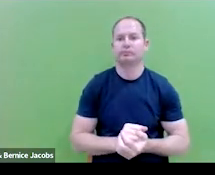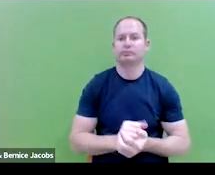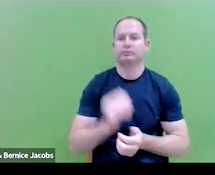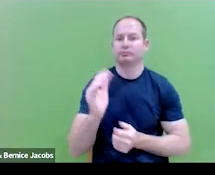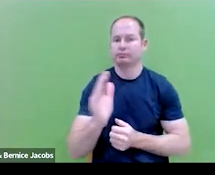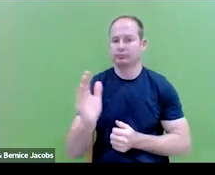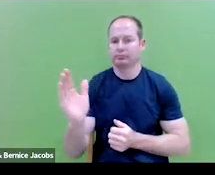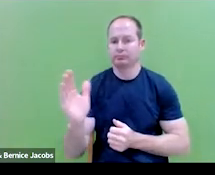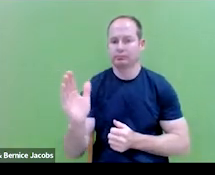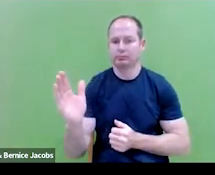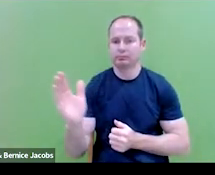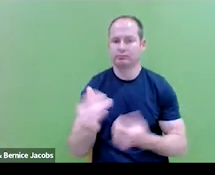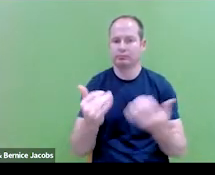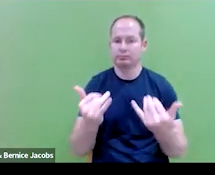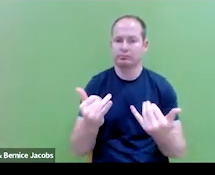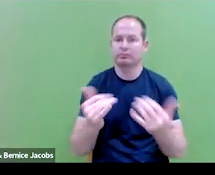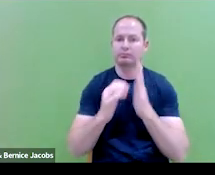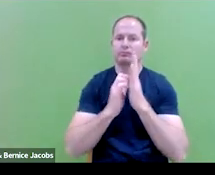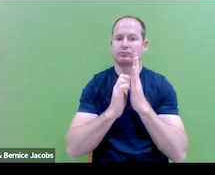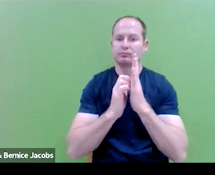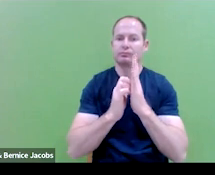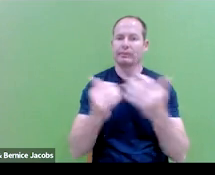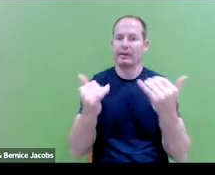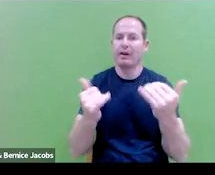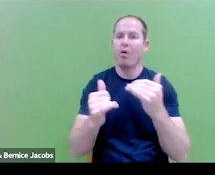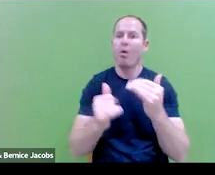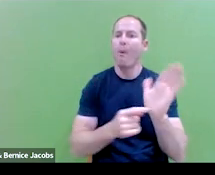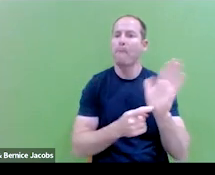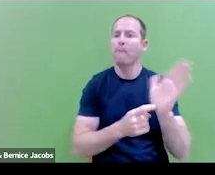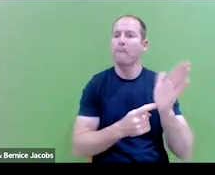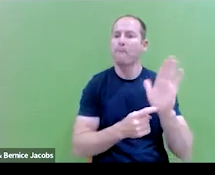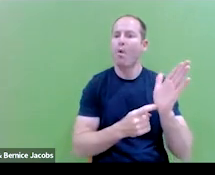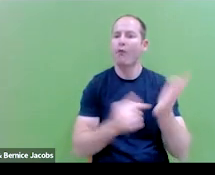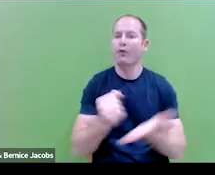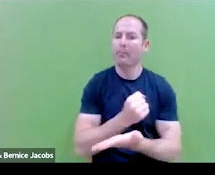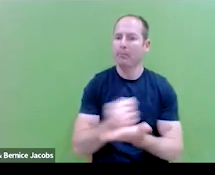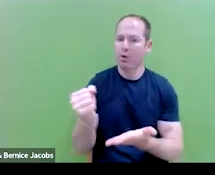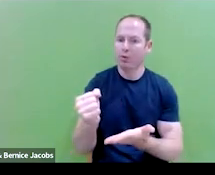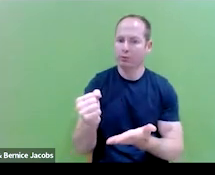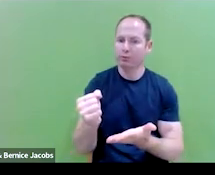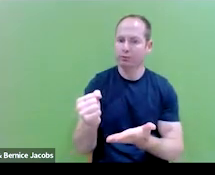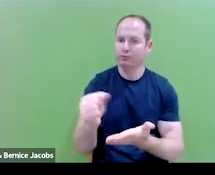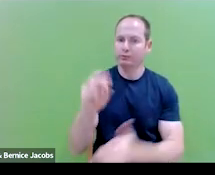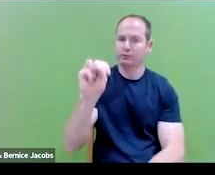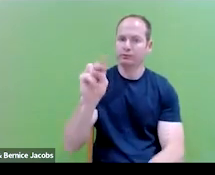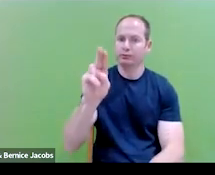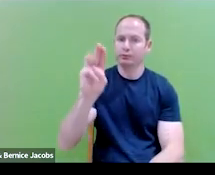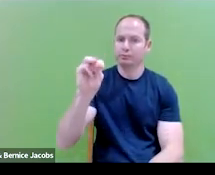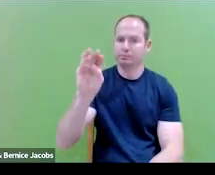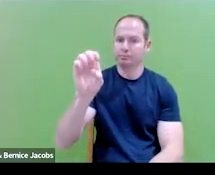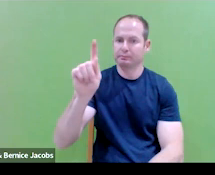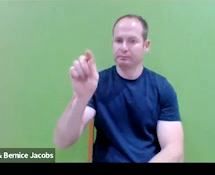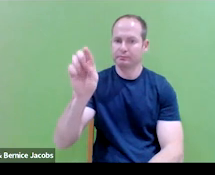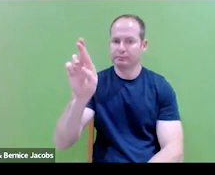the slide is an example of the new Metro app. So to book for a movie, the app had